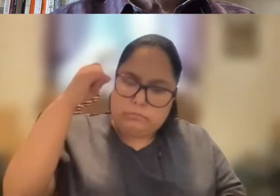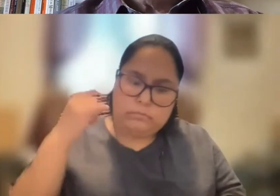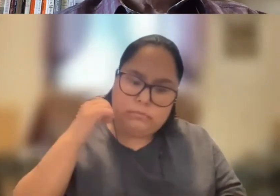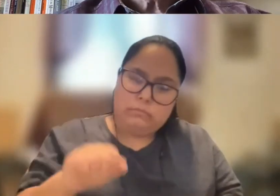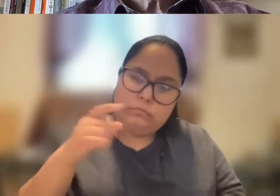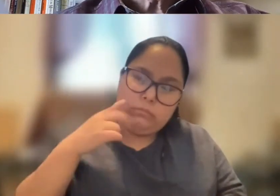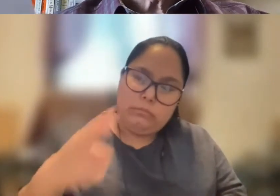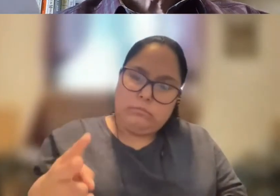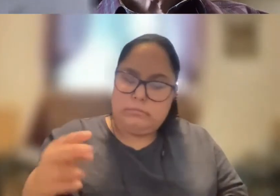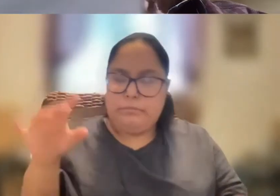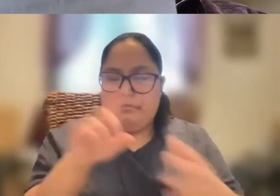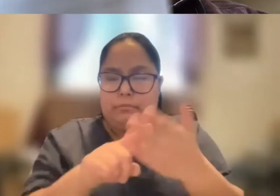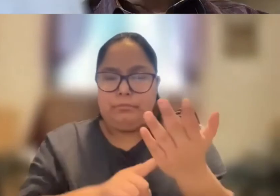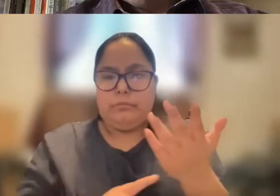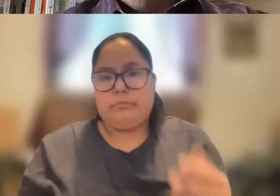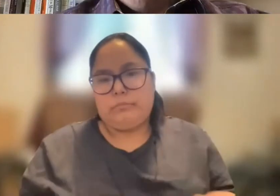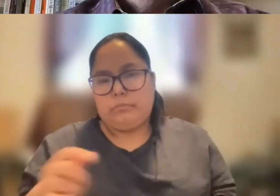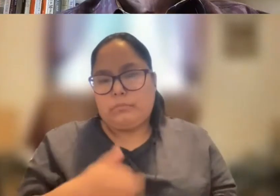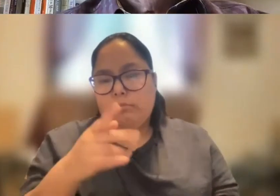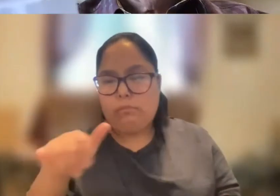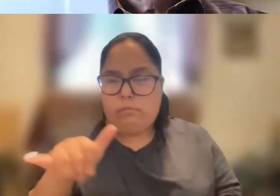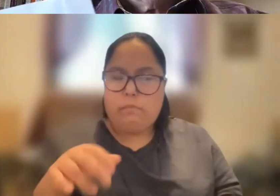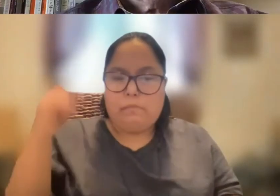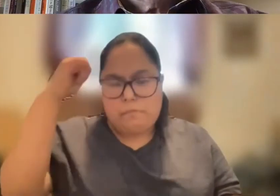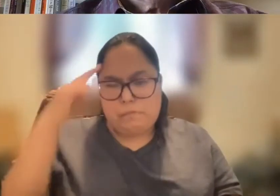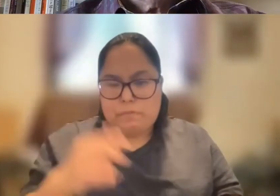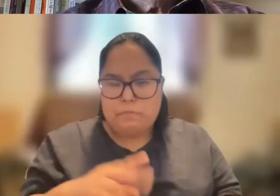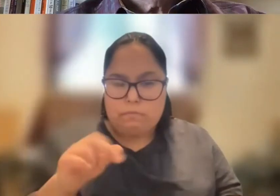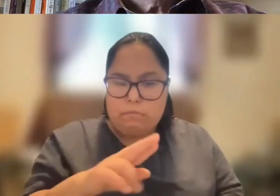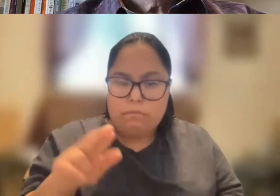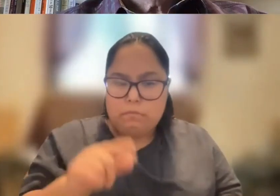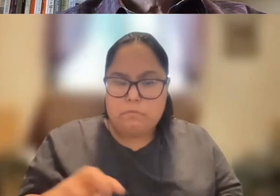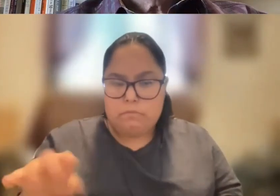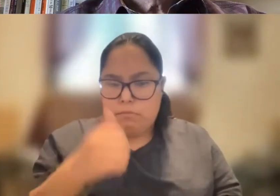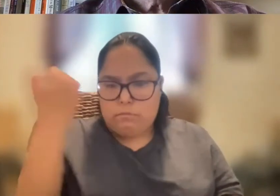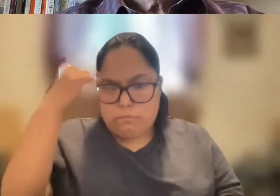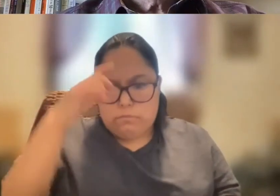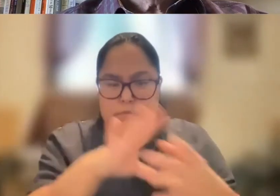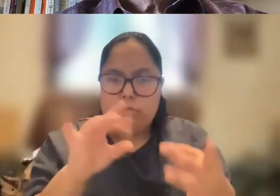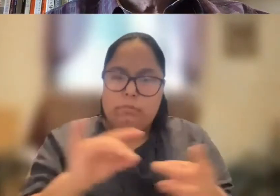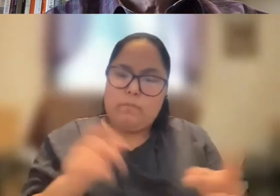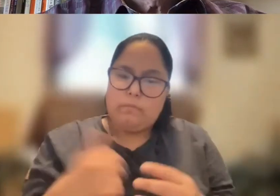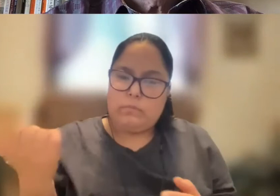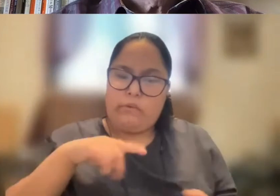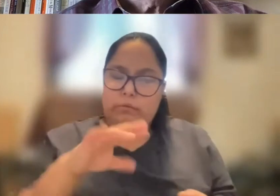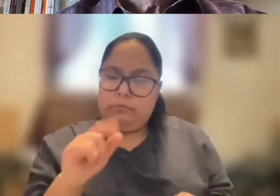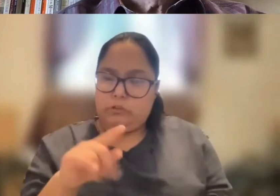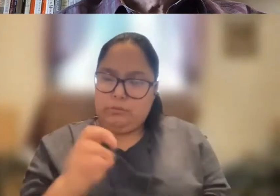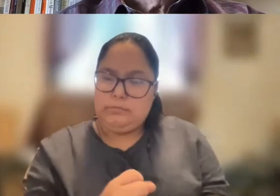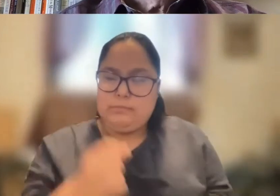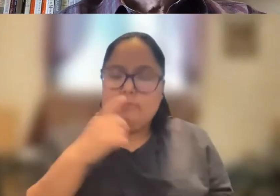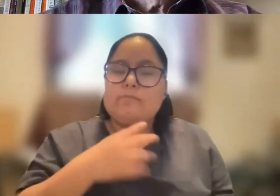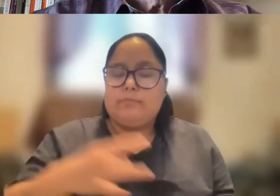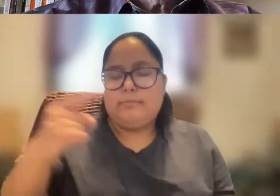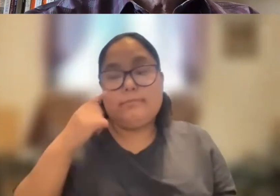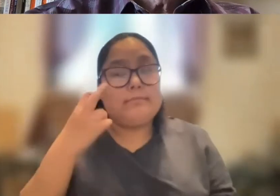take a minute and fill out the survey, especially the area where other comments, other topics that you would